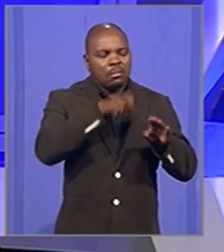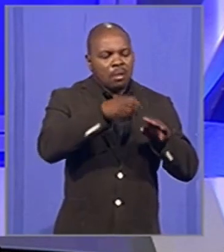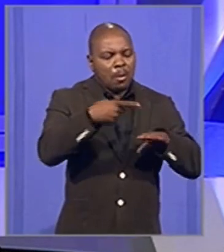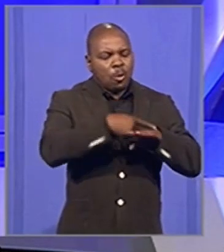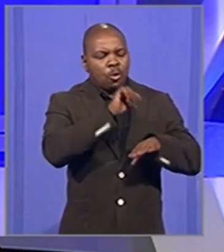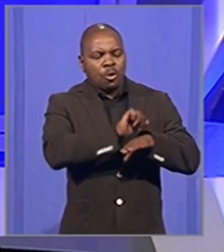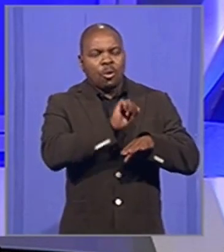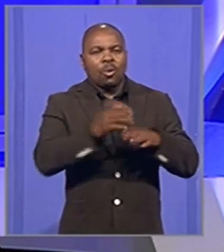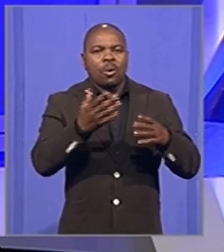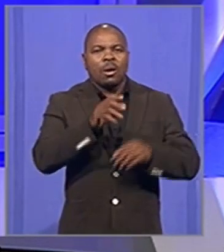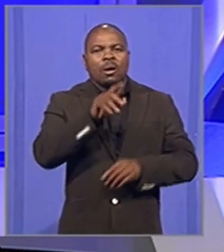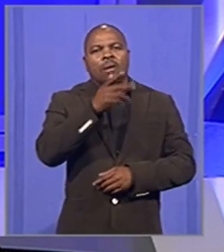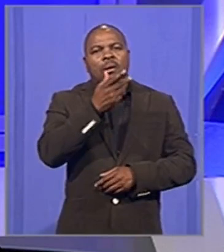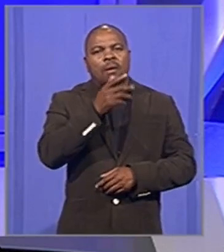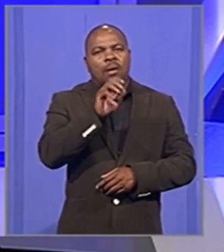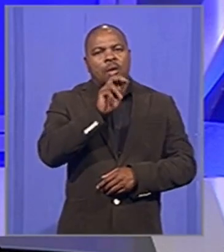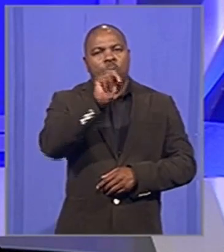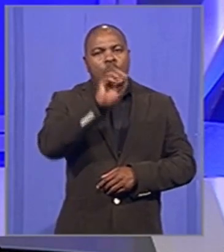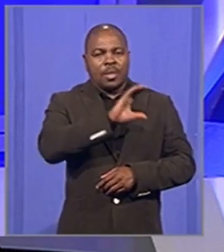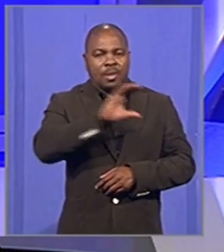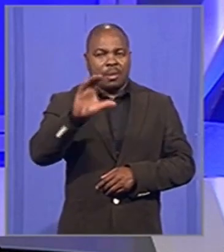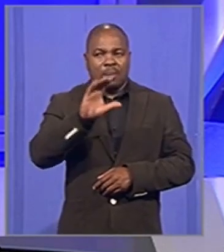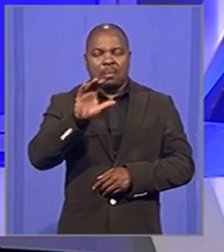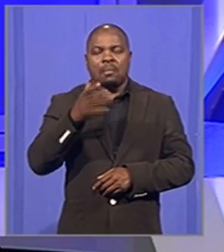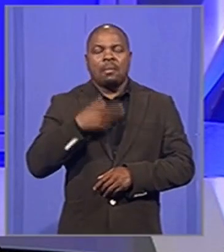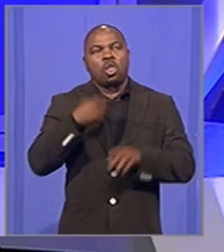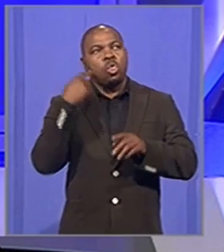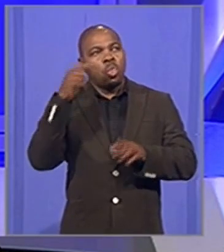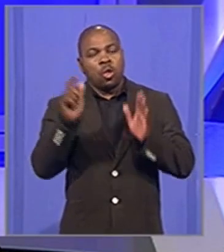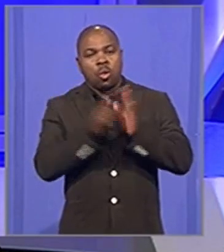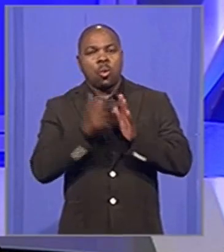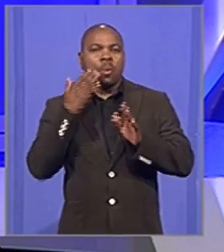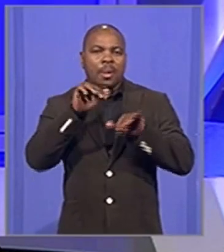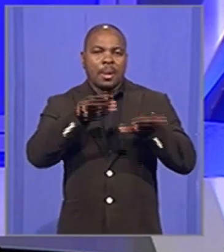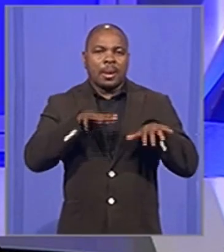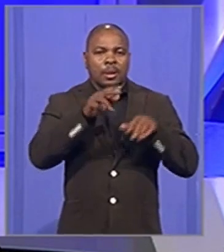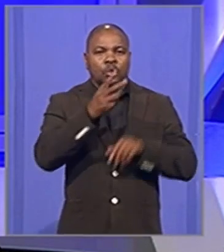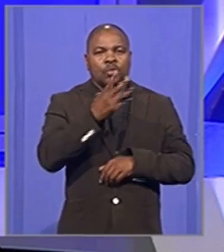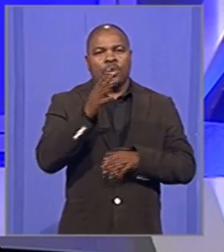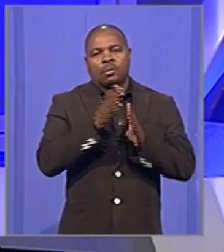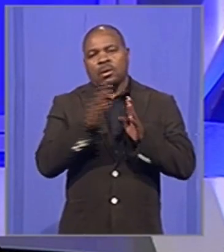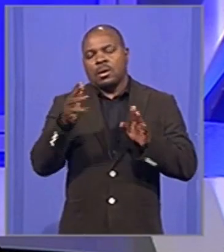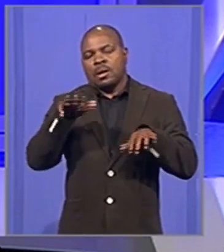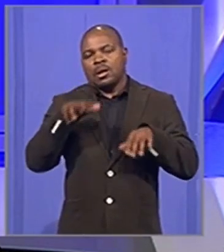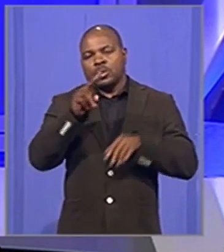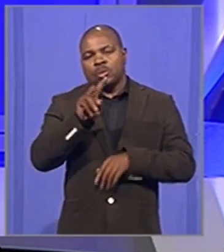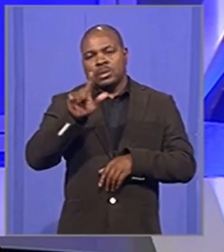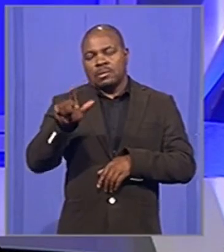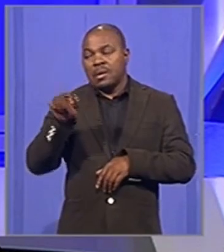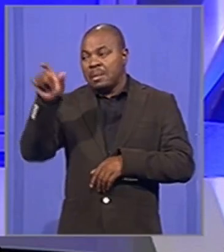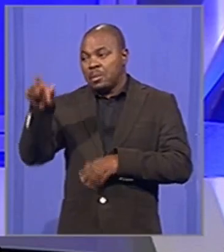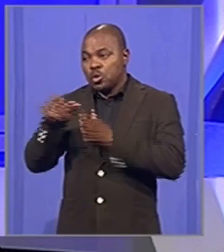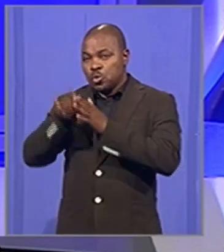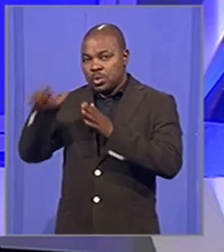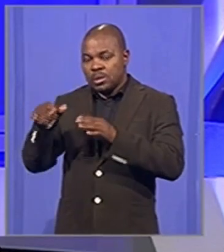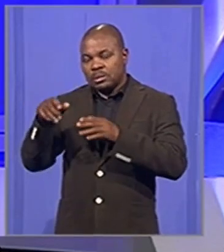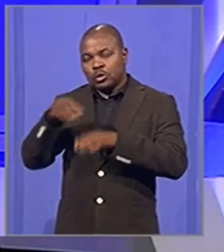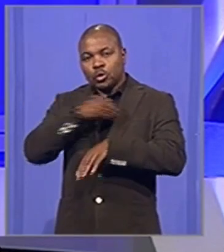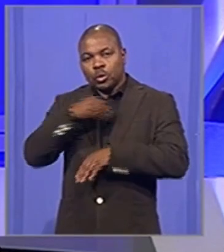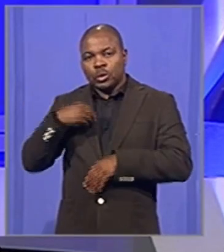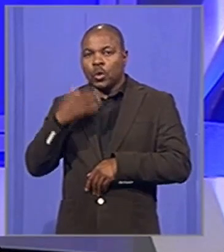kwa polaseng ya Kreiser Fier kwa Northern Cape magareng ga 1925 le 1927 ke moithuti wa